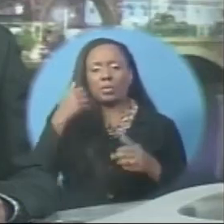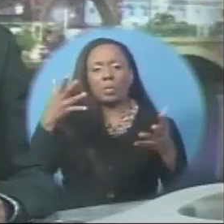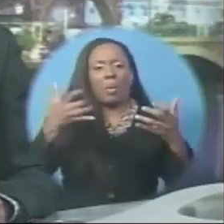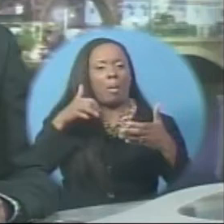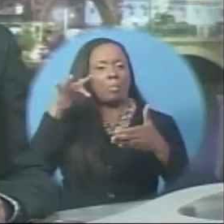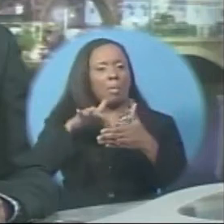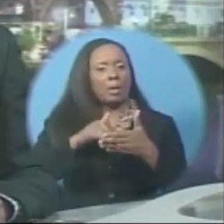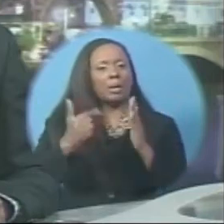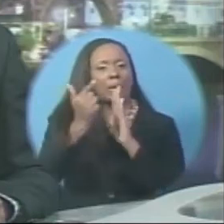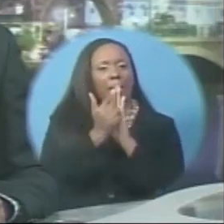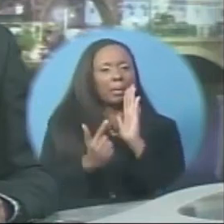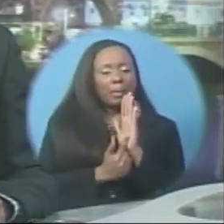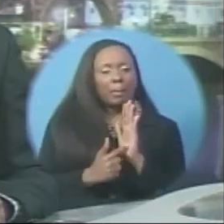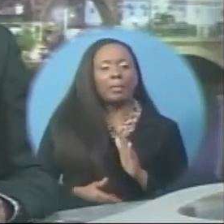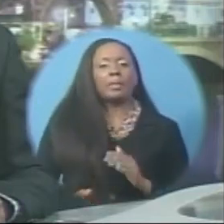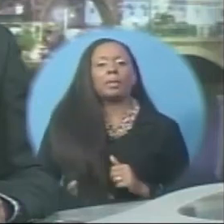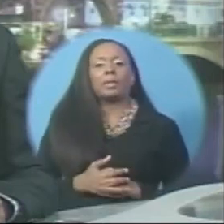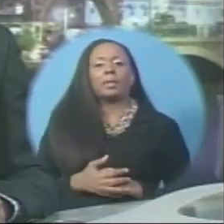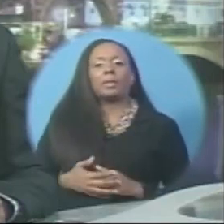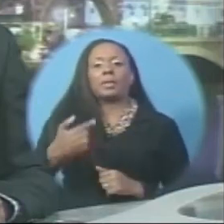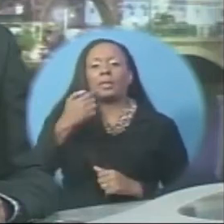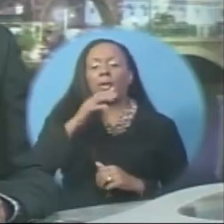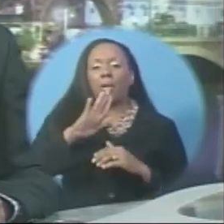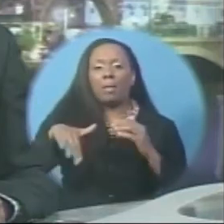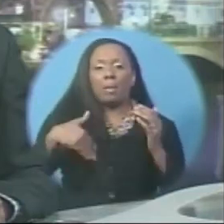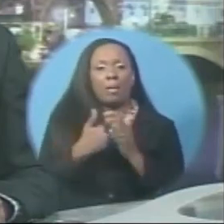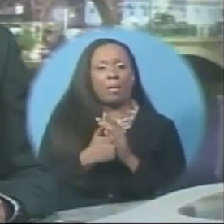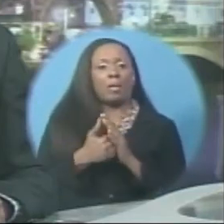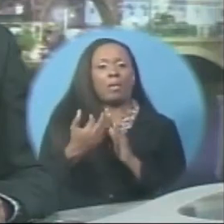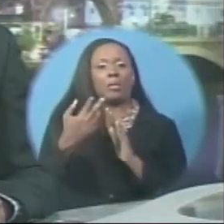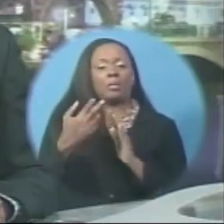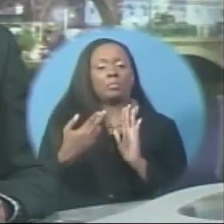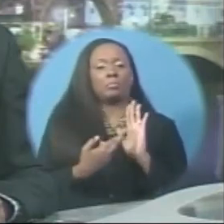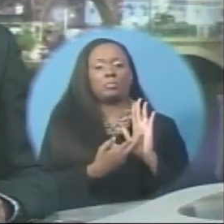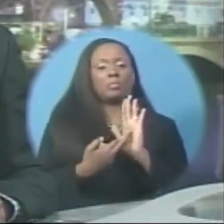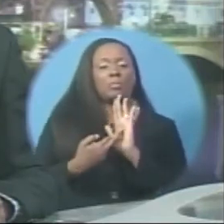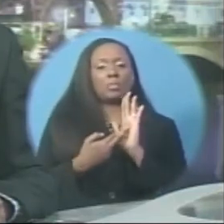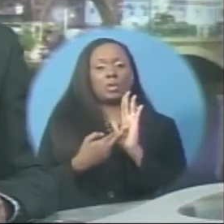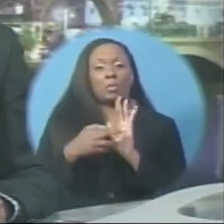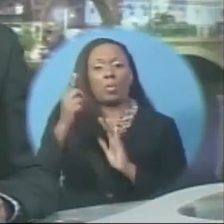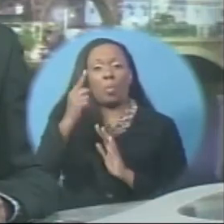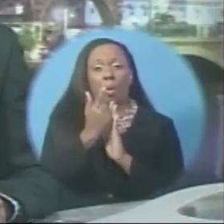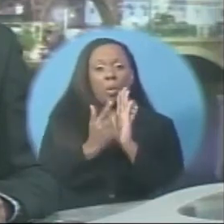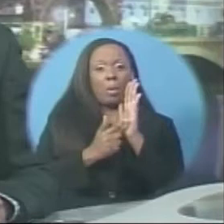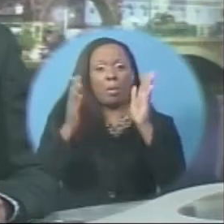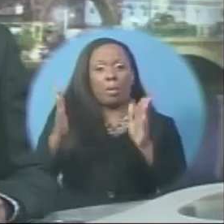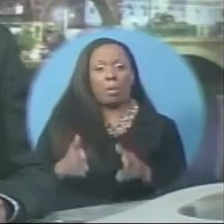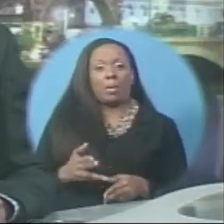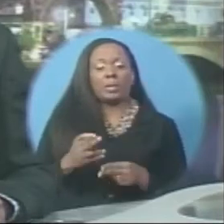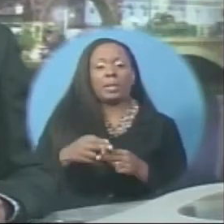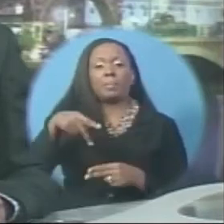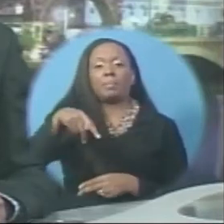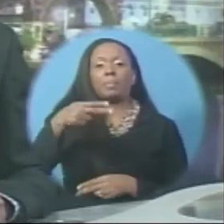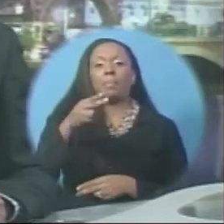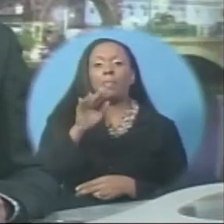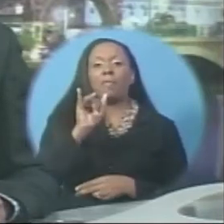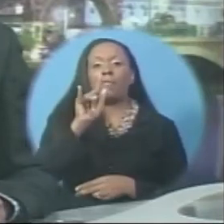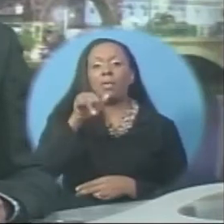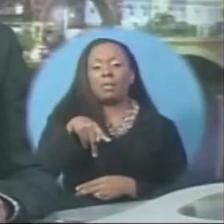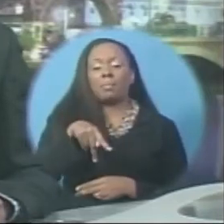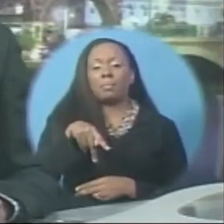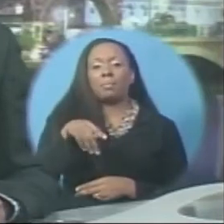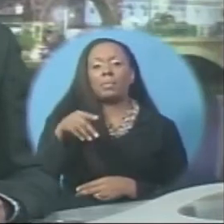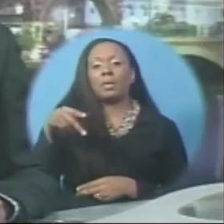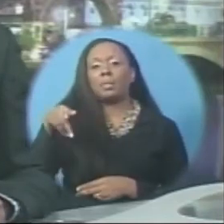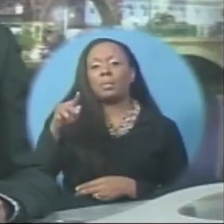degree. The suit alleges defamation, and they are all being represented by attorney at law Philip Pilgrim. In other news, a team